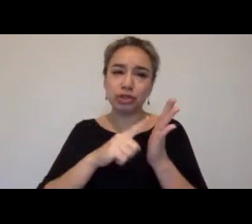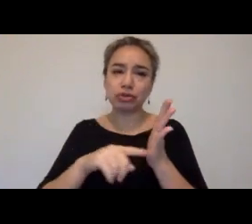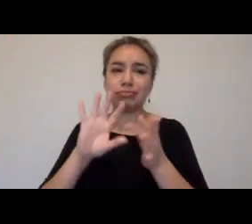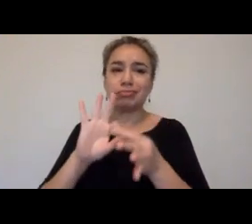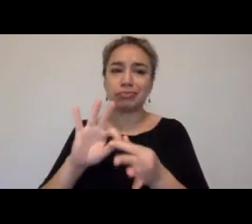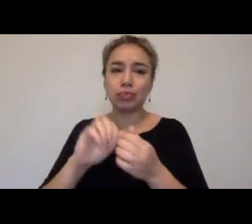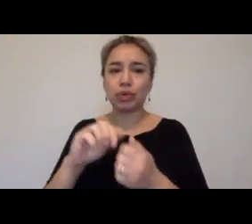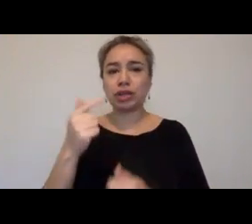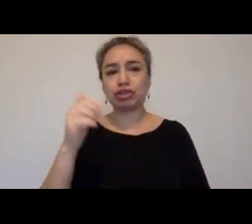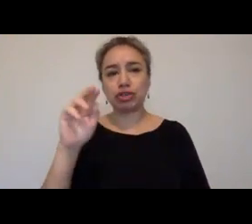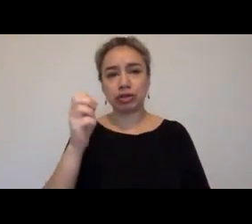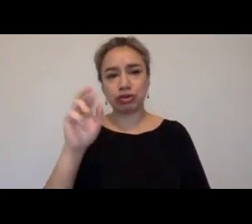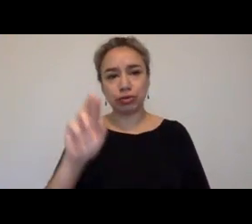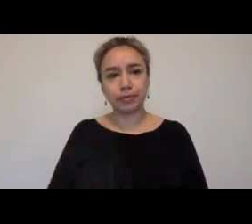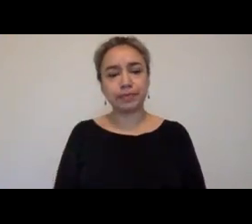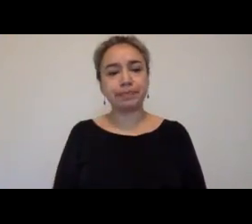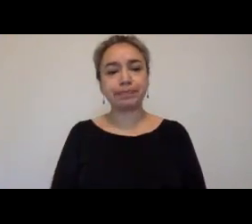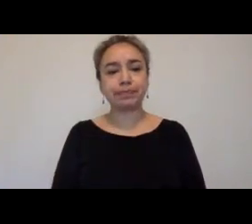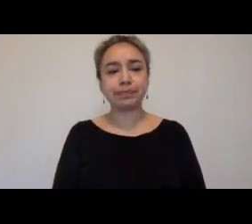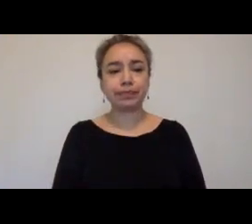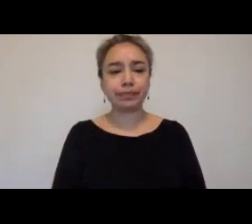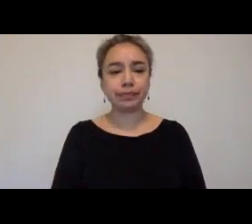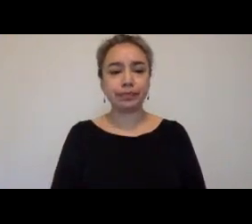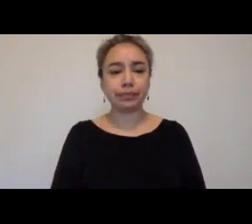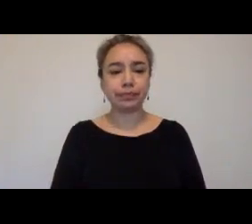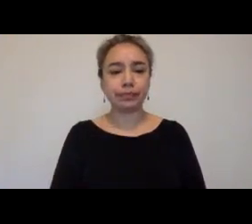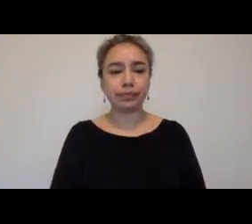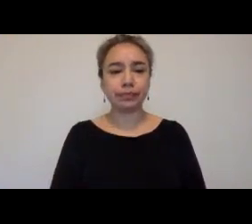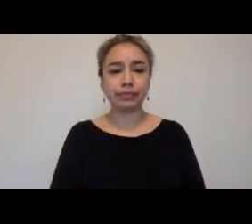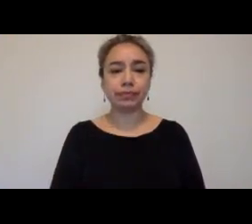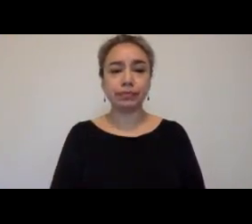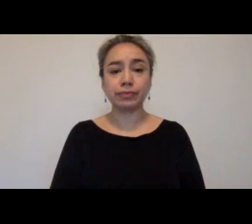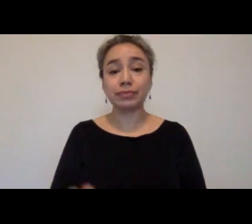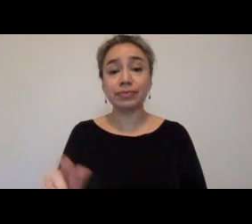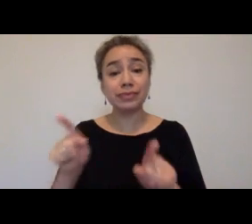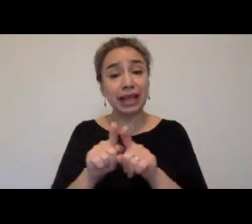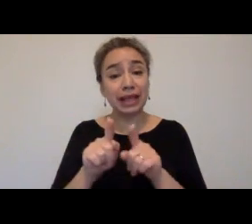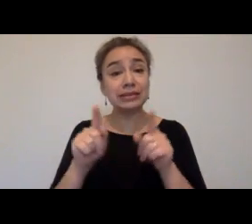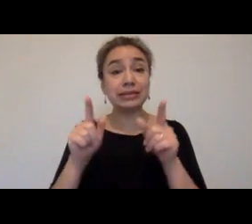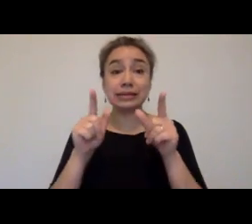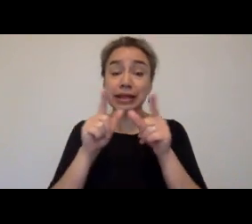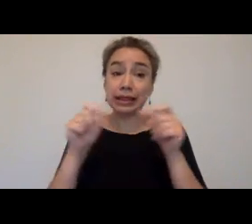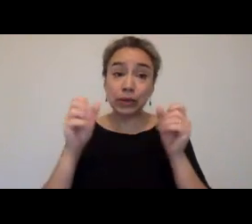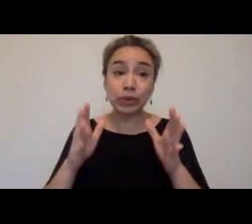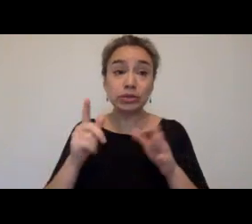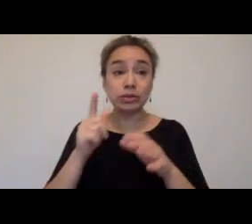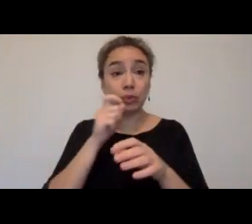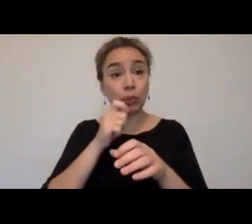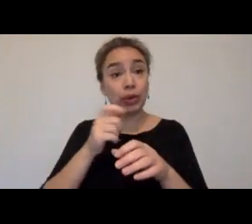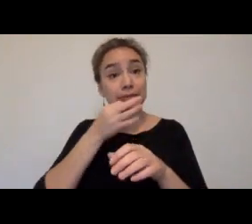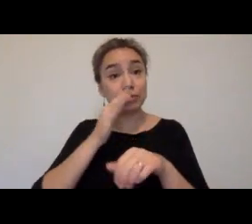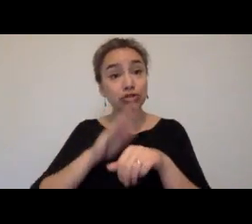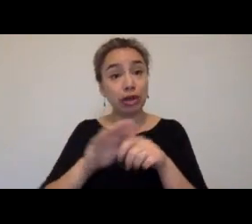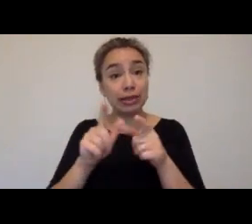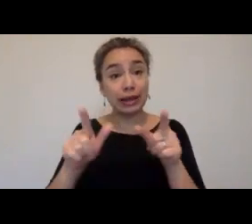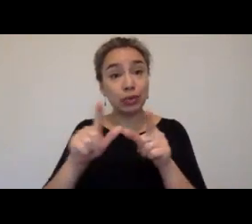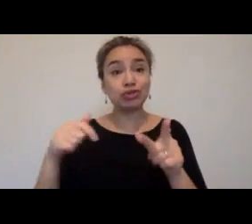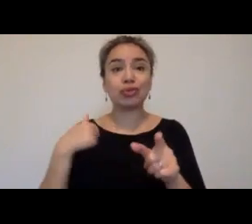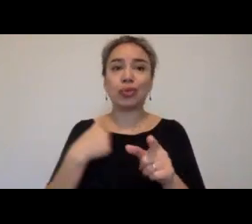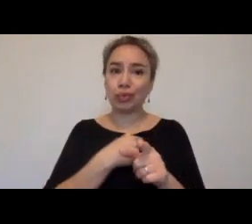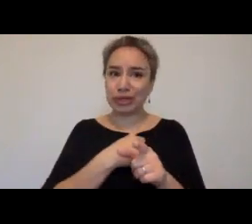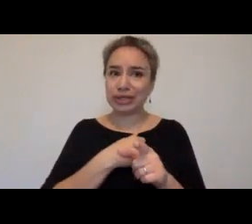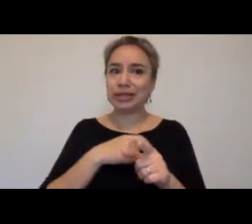So as linguists who are experts on language, we are particularly equipped to know better, so we should do better. And